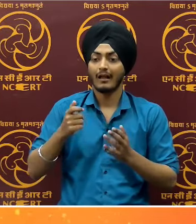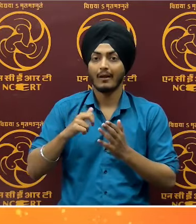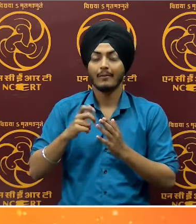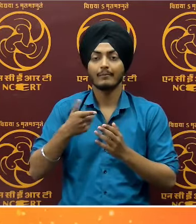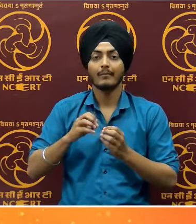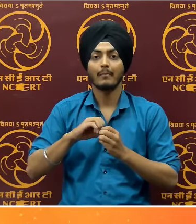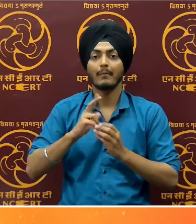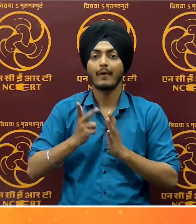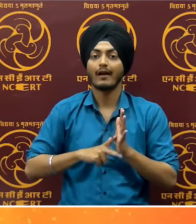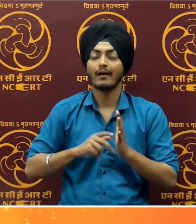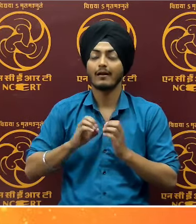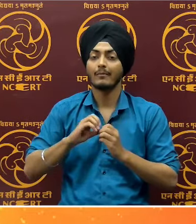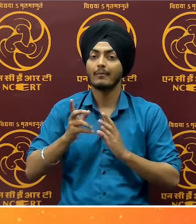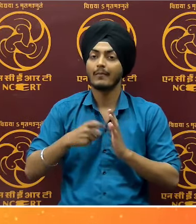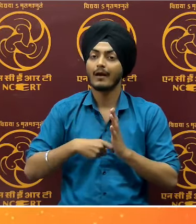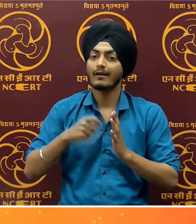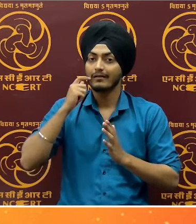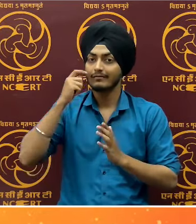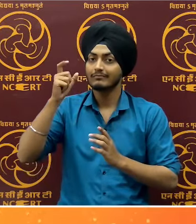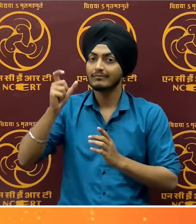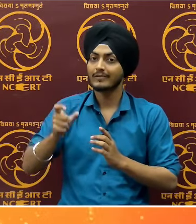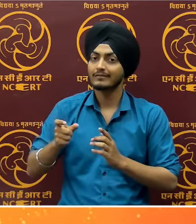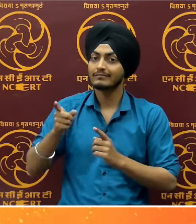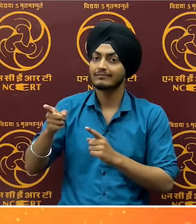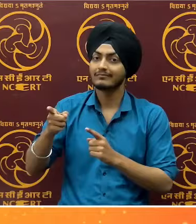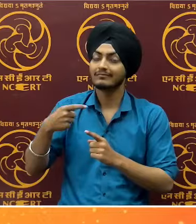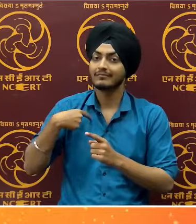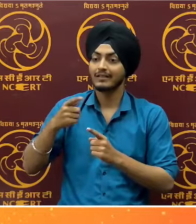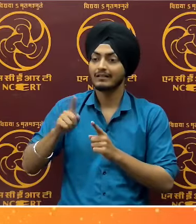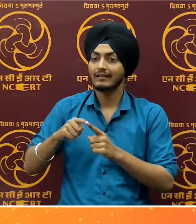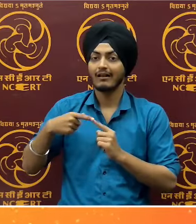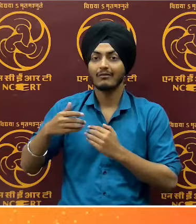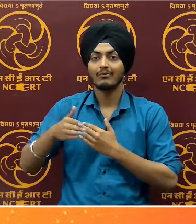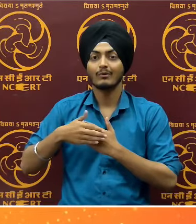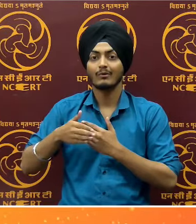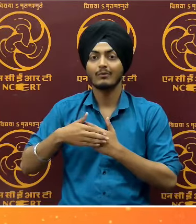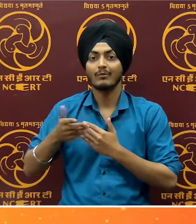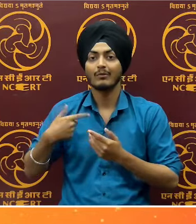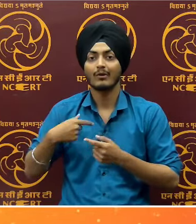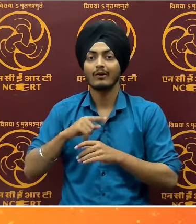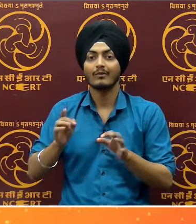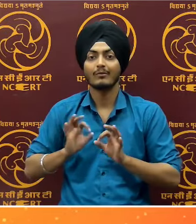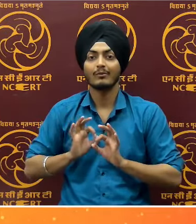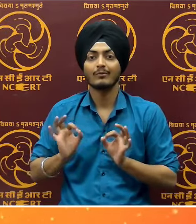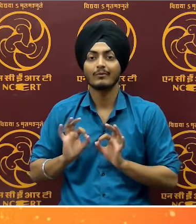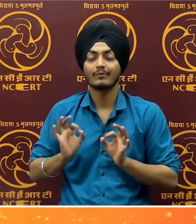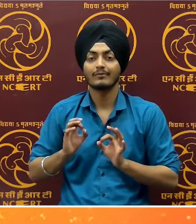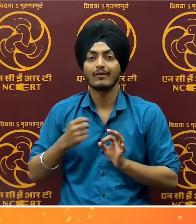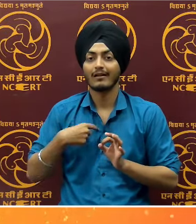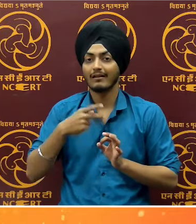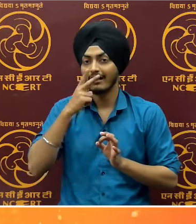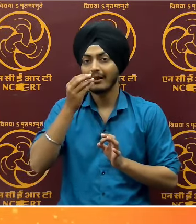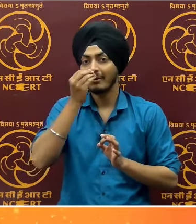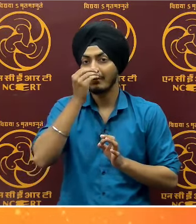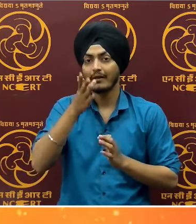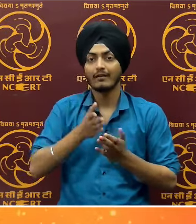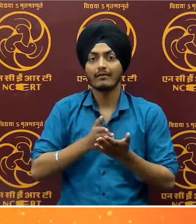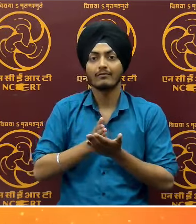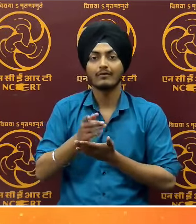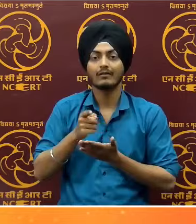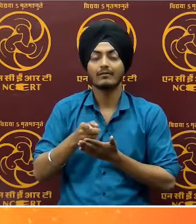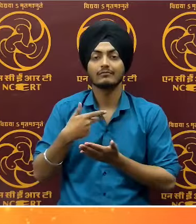give the proper access and coverage also, and proper adequate